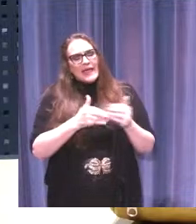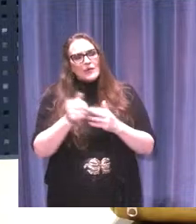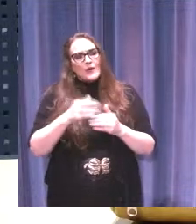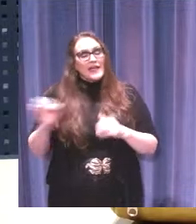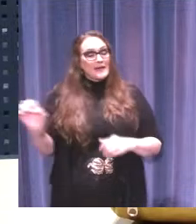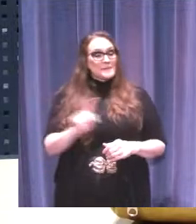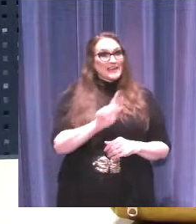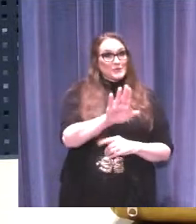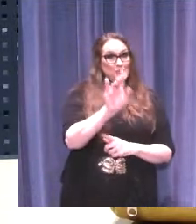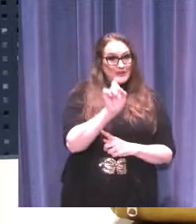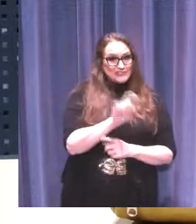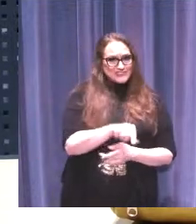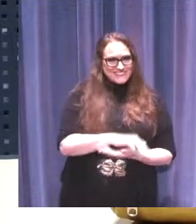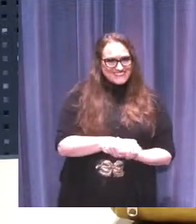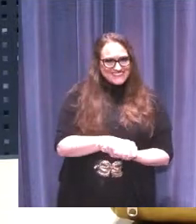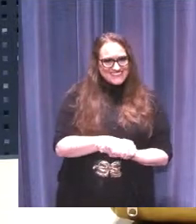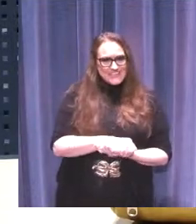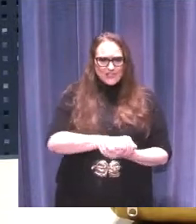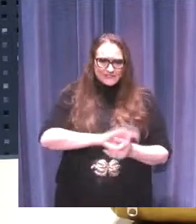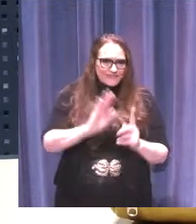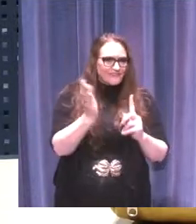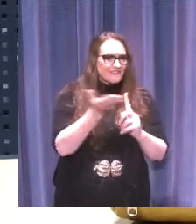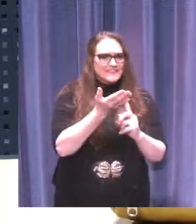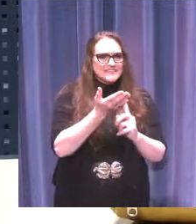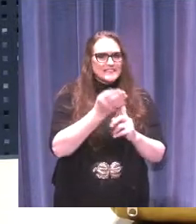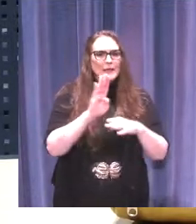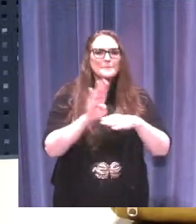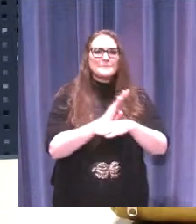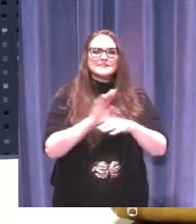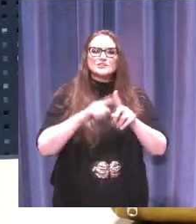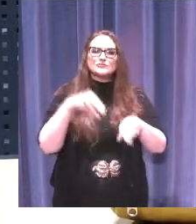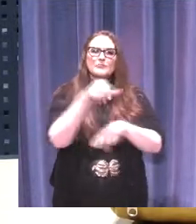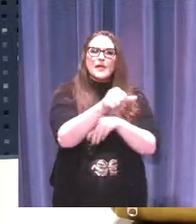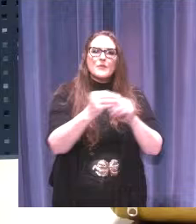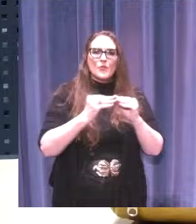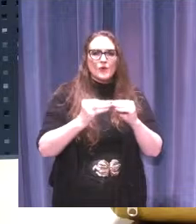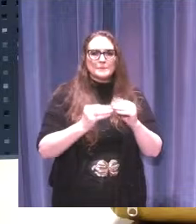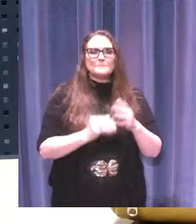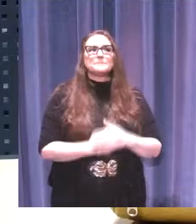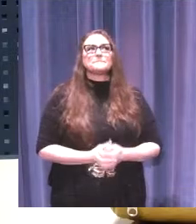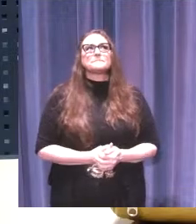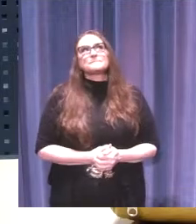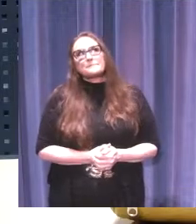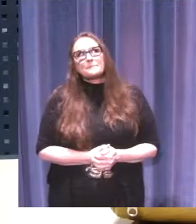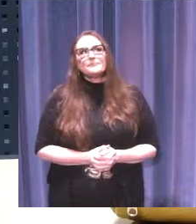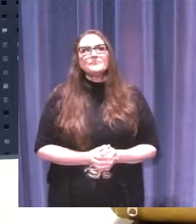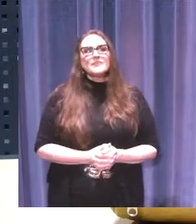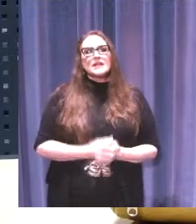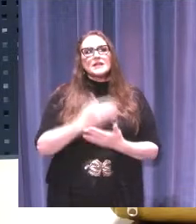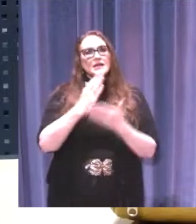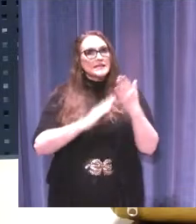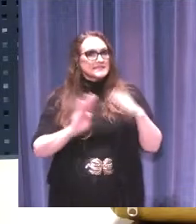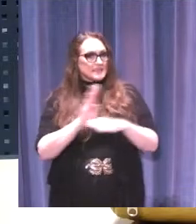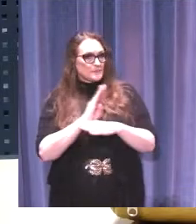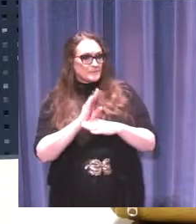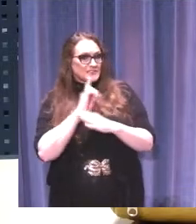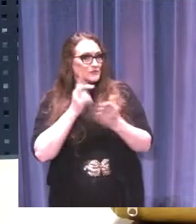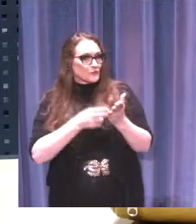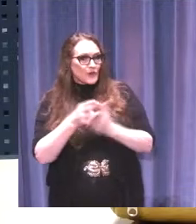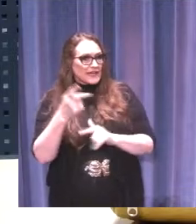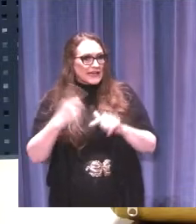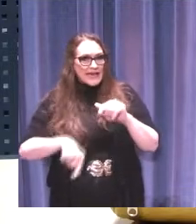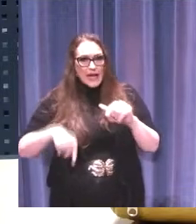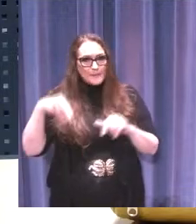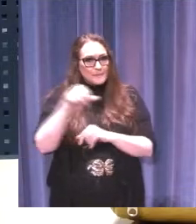to your question. Convincing businesses to pay more. Well, some businesses, frankly, cannot